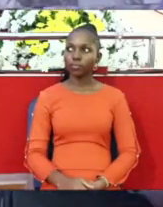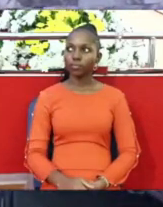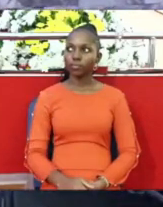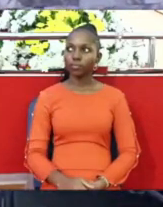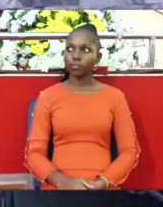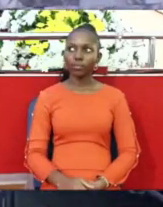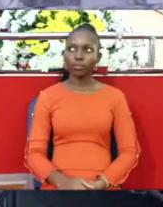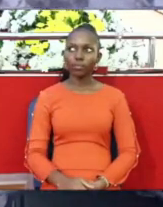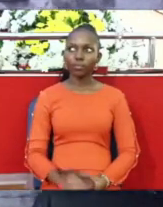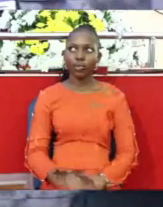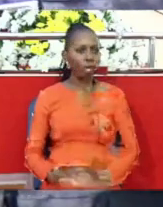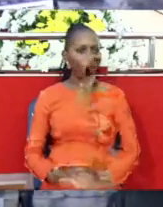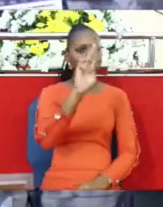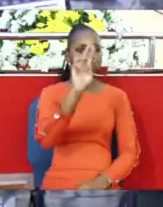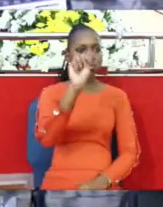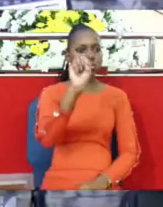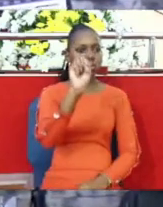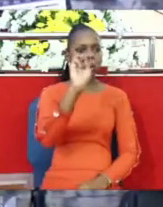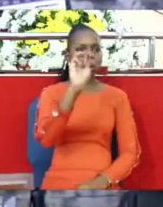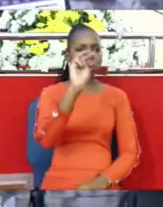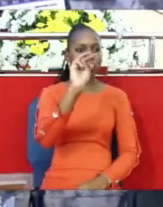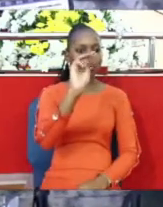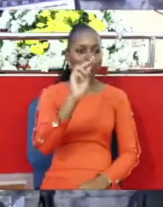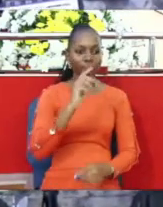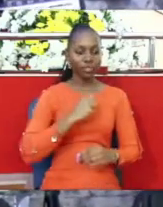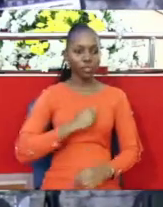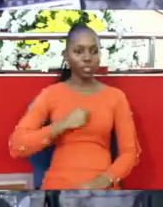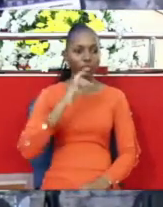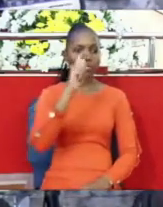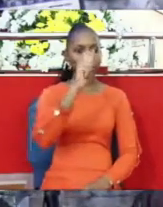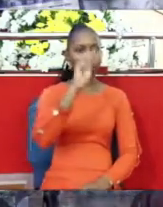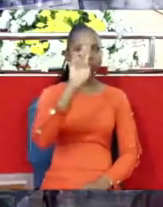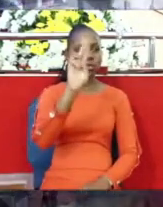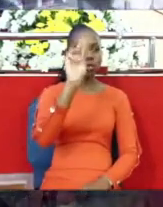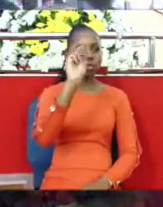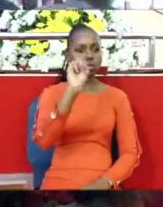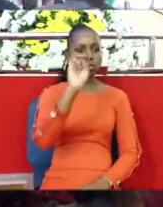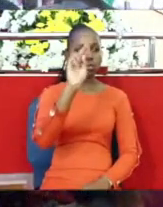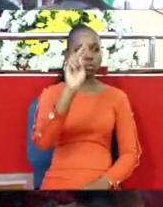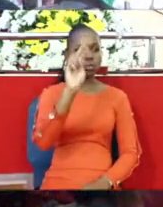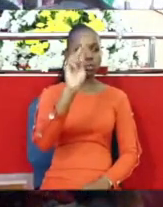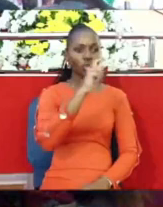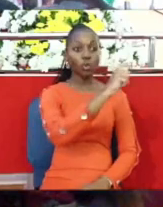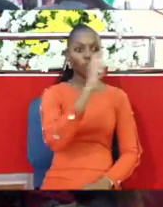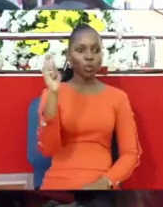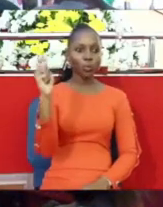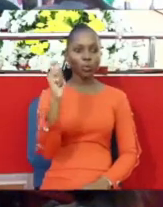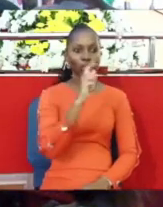Tomotomo. Yani they were in Tomotomo. Walikuwa pale and Tomotomo. In Gandu. Na Gandu pia.